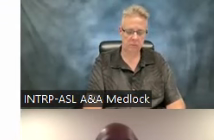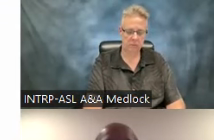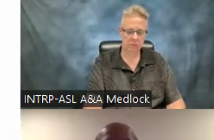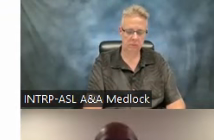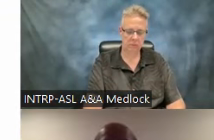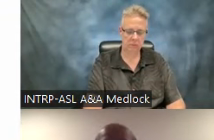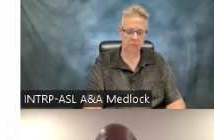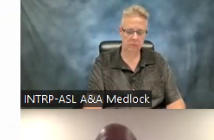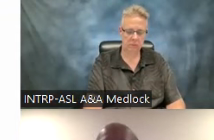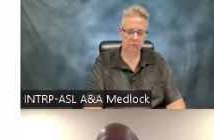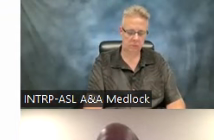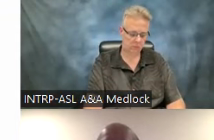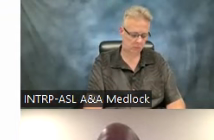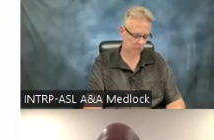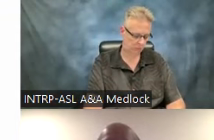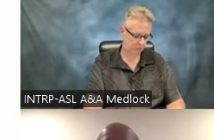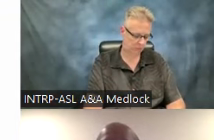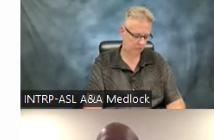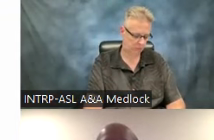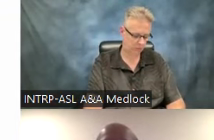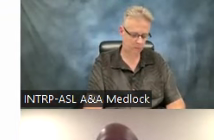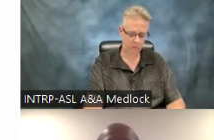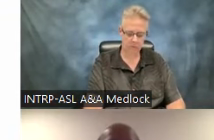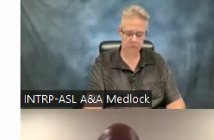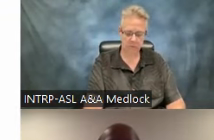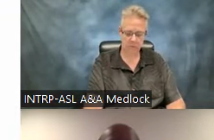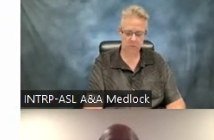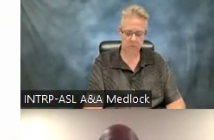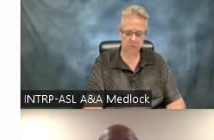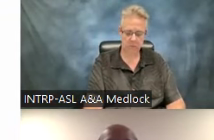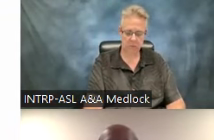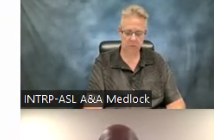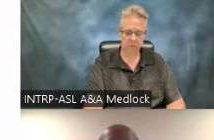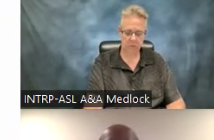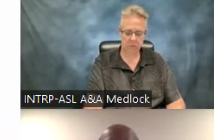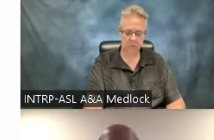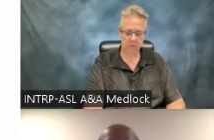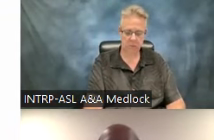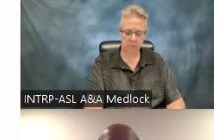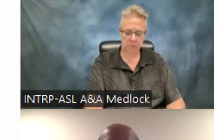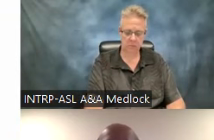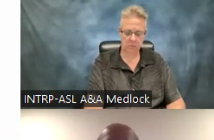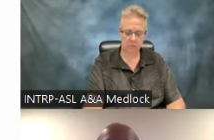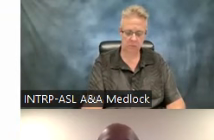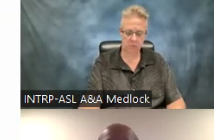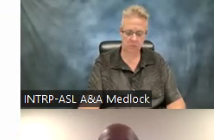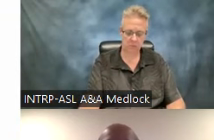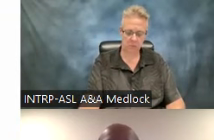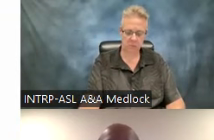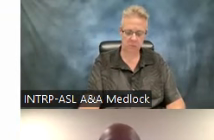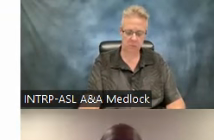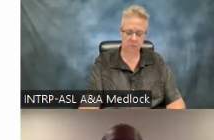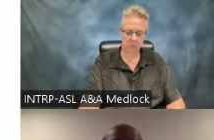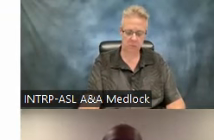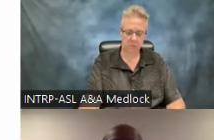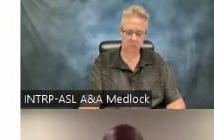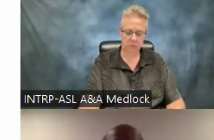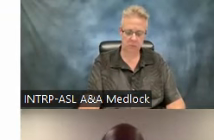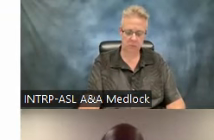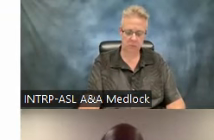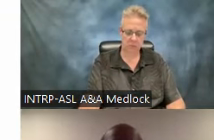materials should have security or encryption that abides by city, state, and federal standards. The members of the board will abide